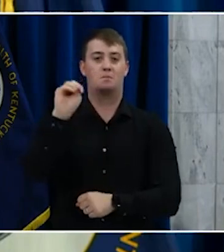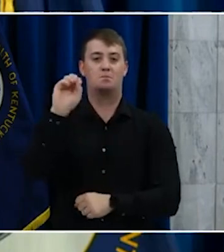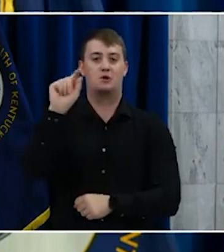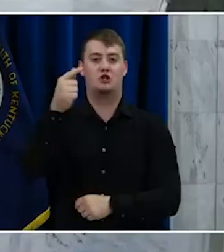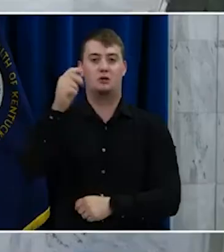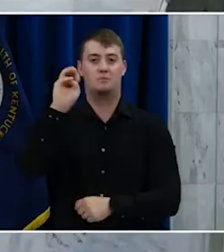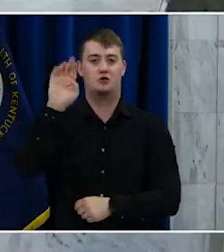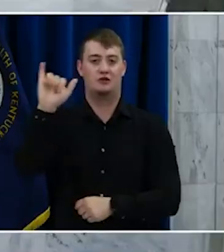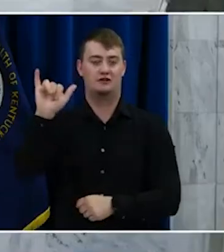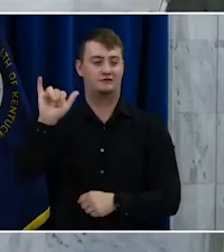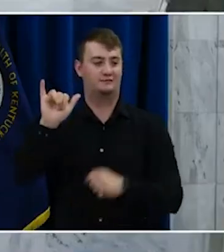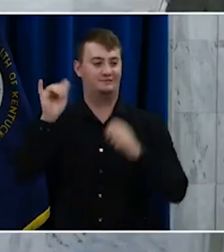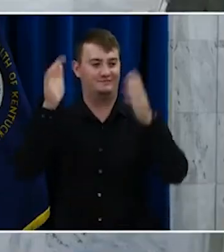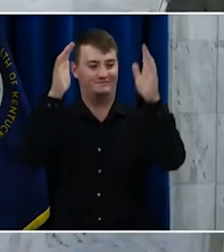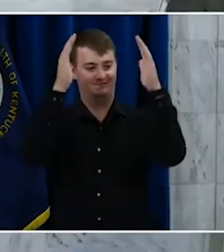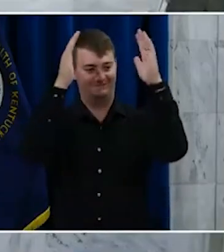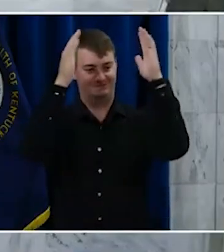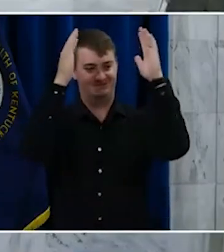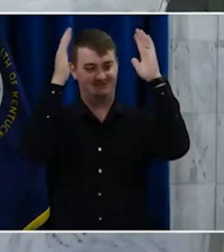Montgomery.